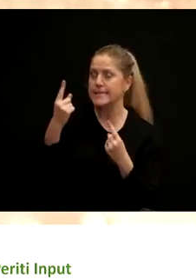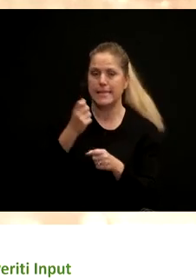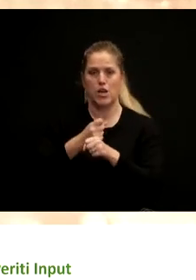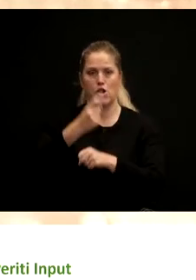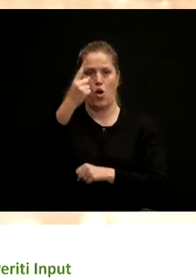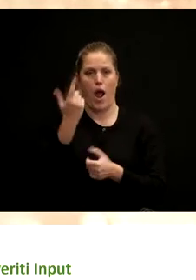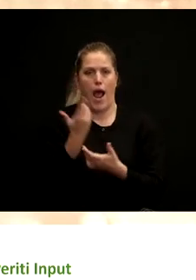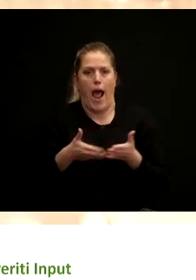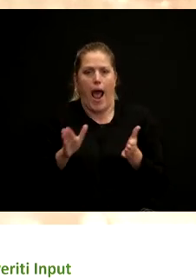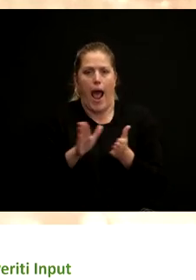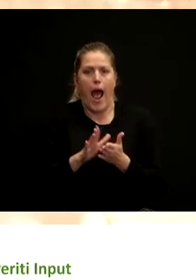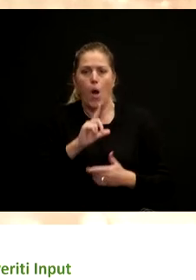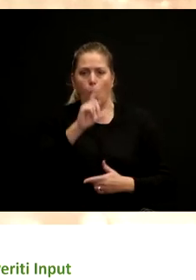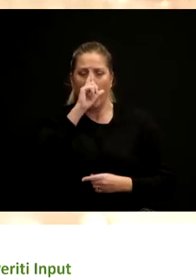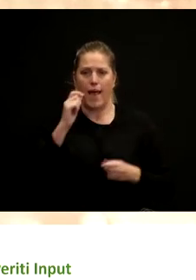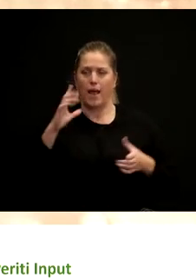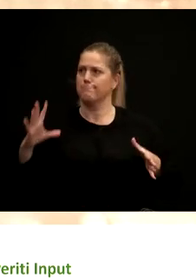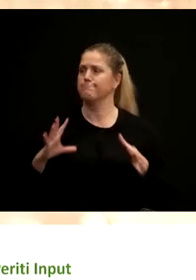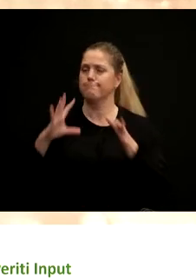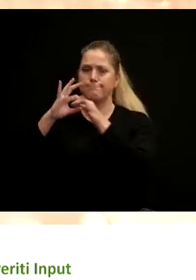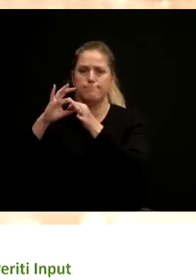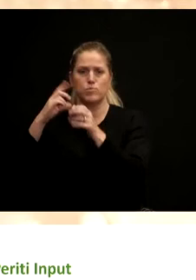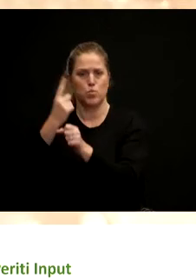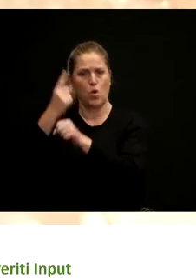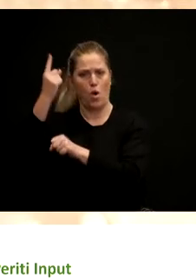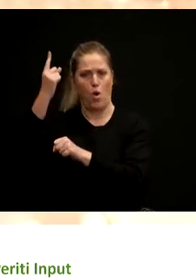genuinely sacramental.